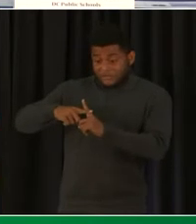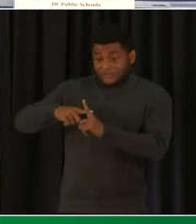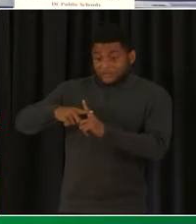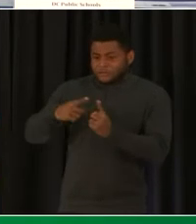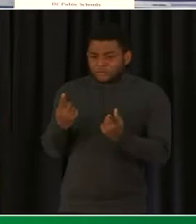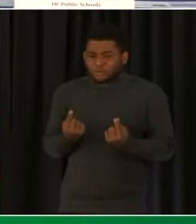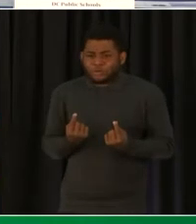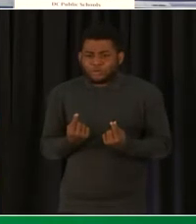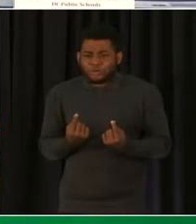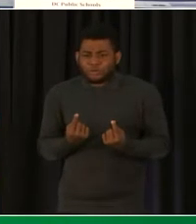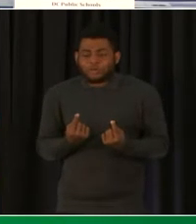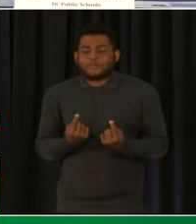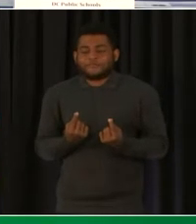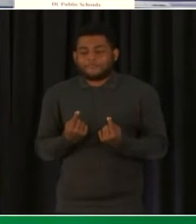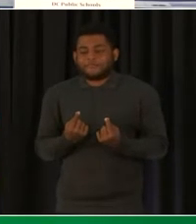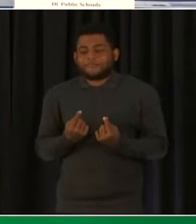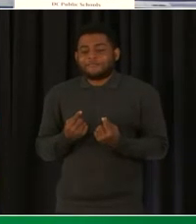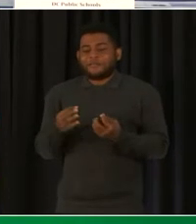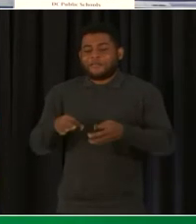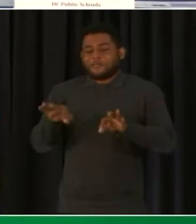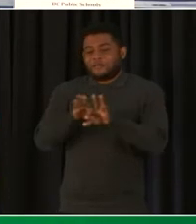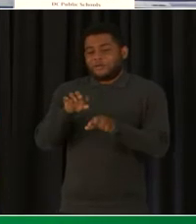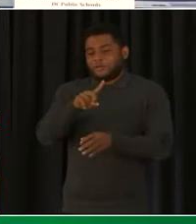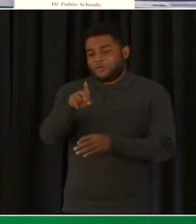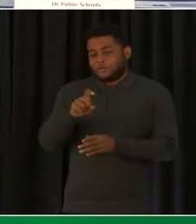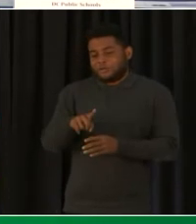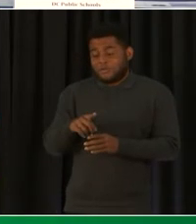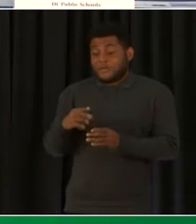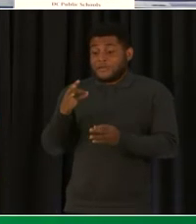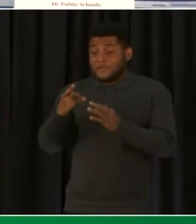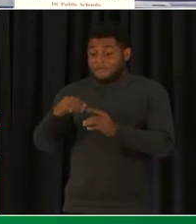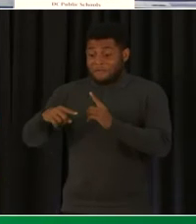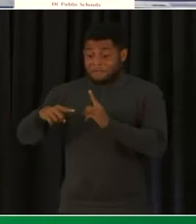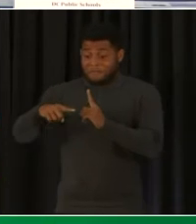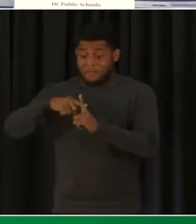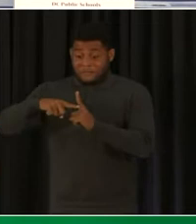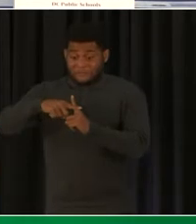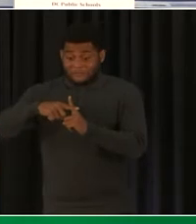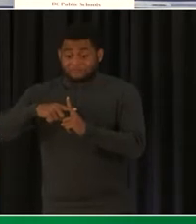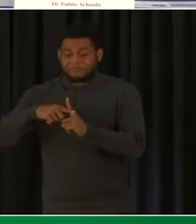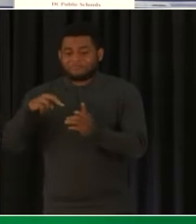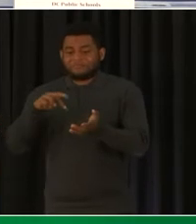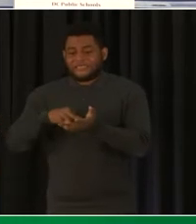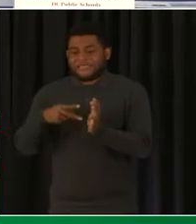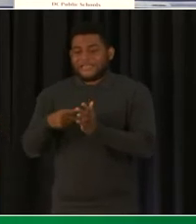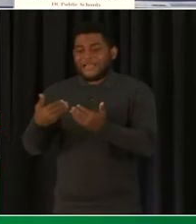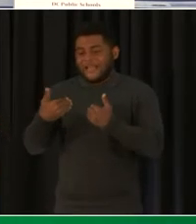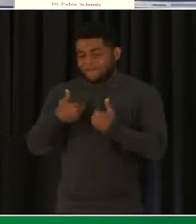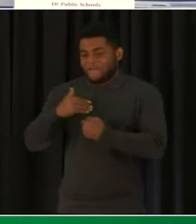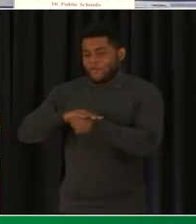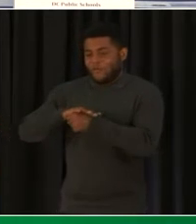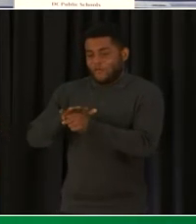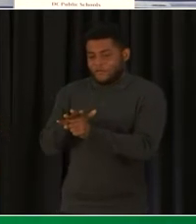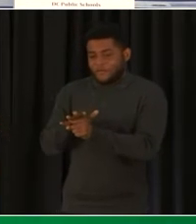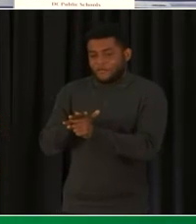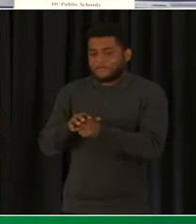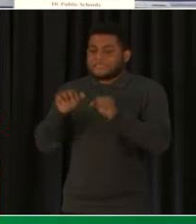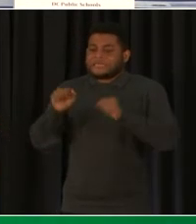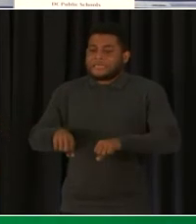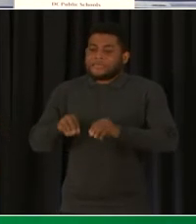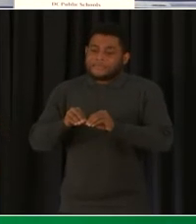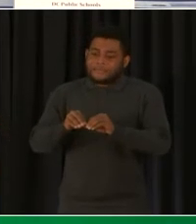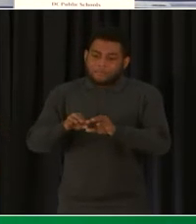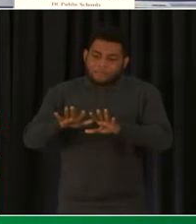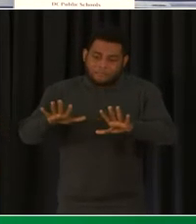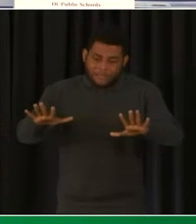and important question. So if the result is positive, that means the student has the virus, has COVID-19, and could spread